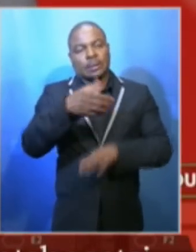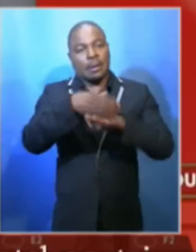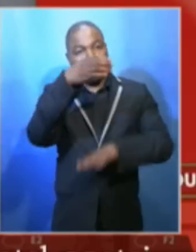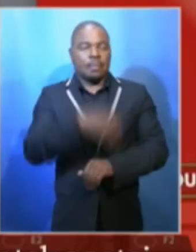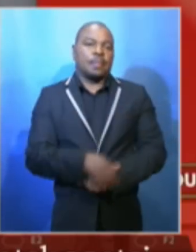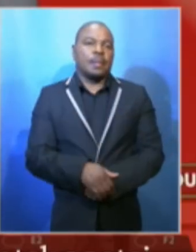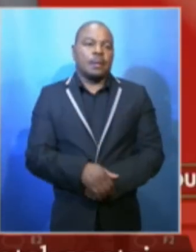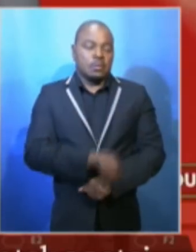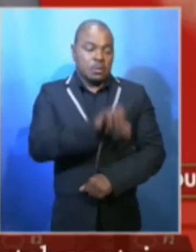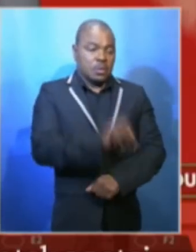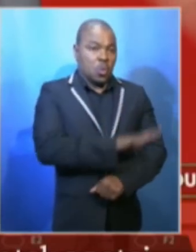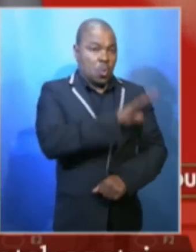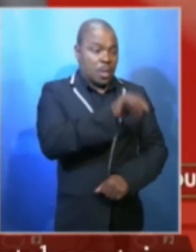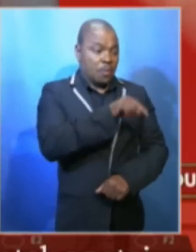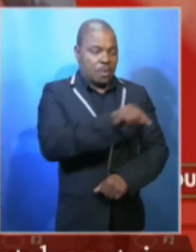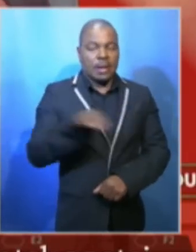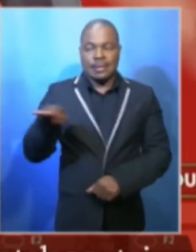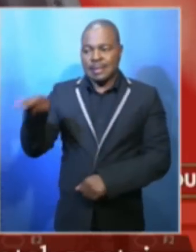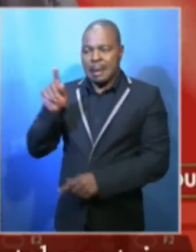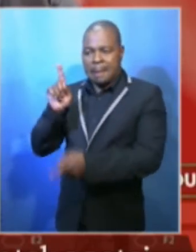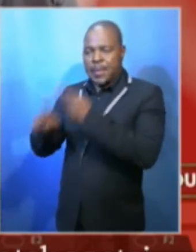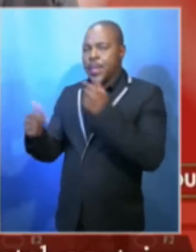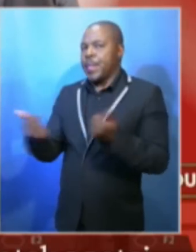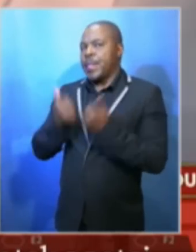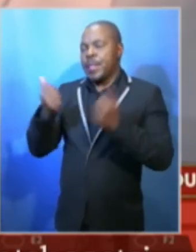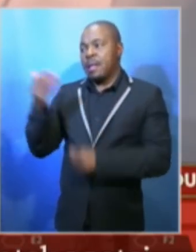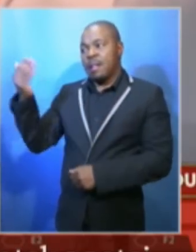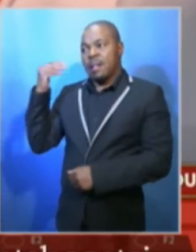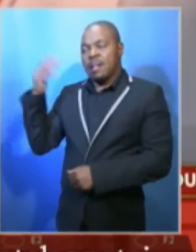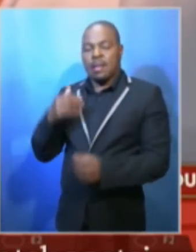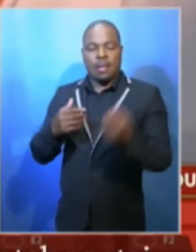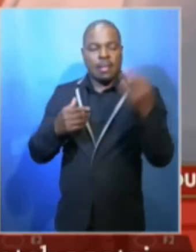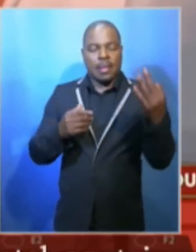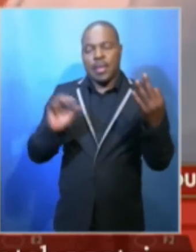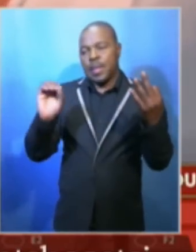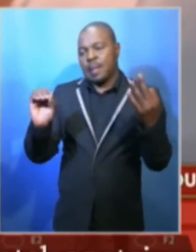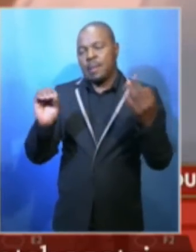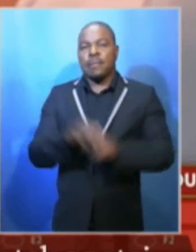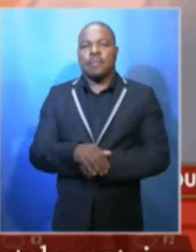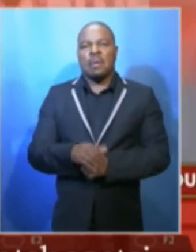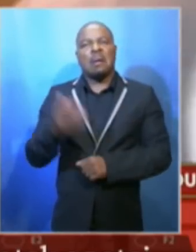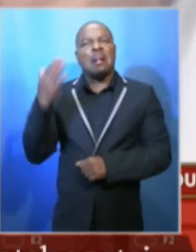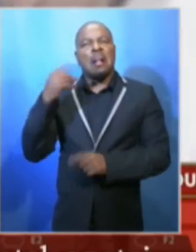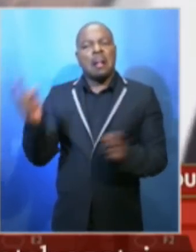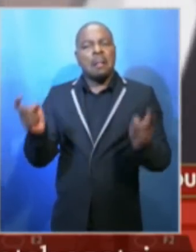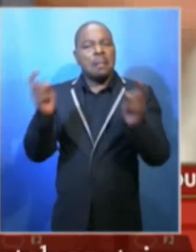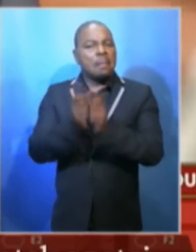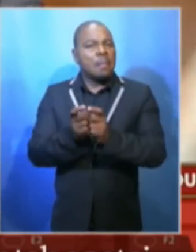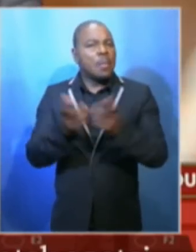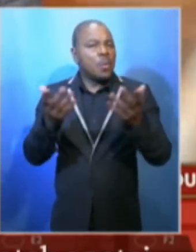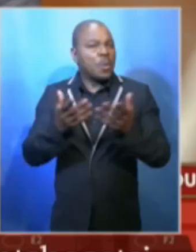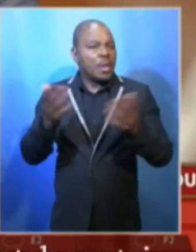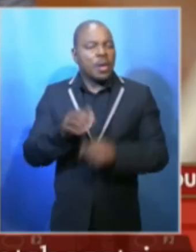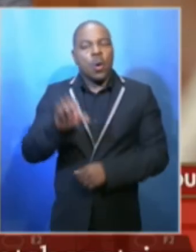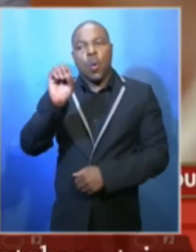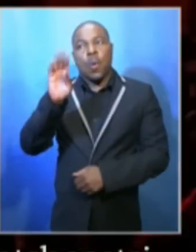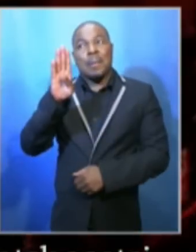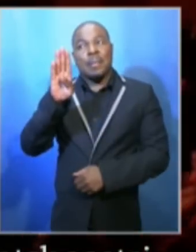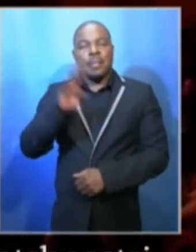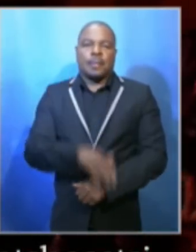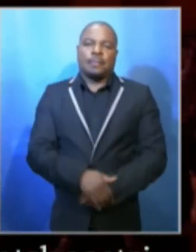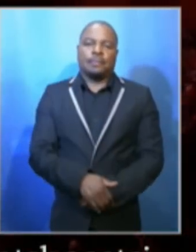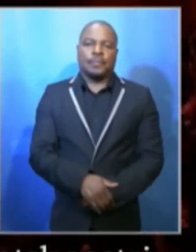Afrika Borwa e šetše e fentše Zimbabwe ka dino tše 3-1. papading eo e bego e ralokelwa ka Bloemfontein. Go sa